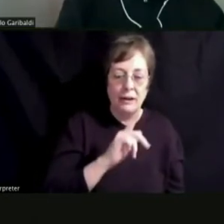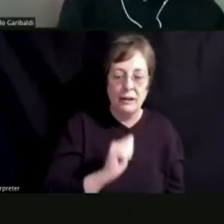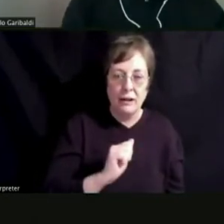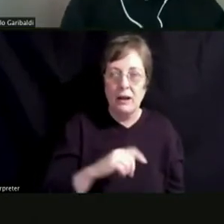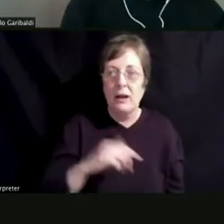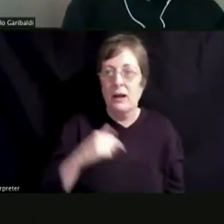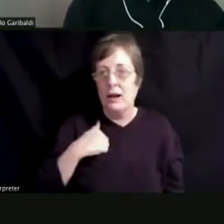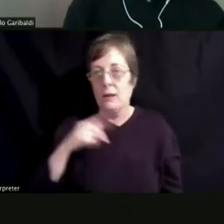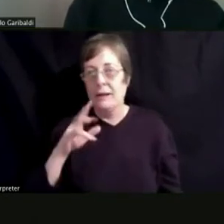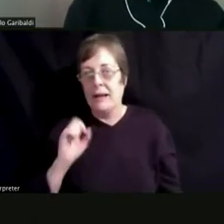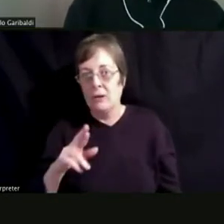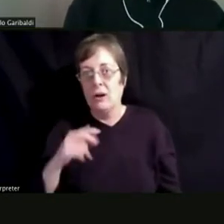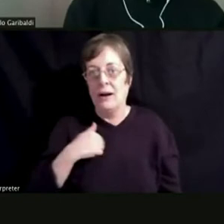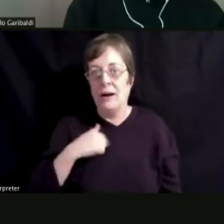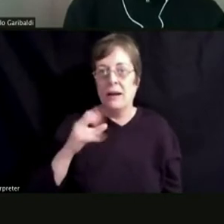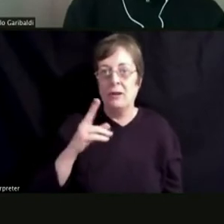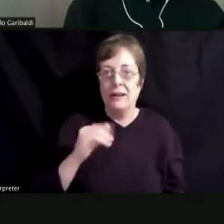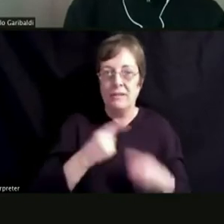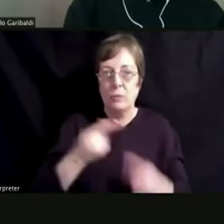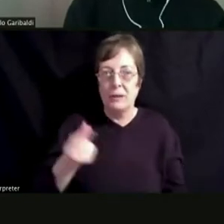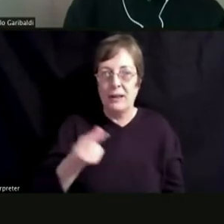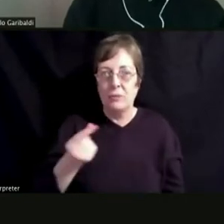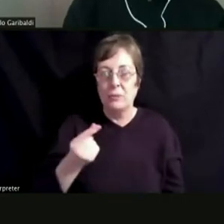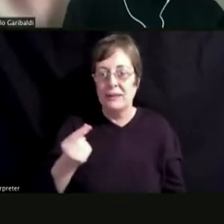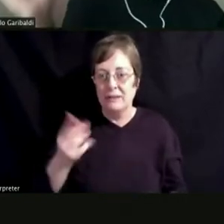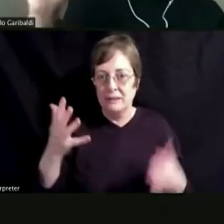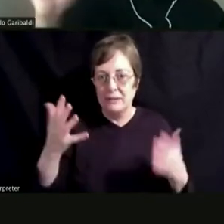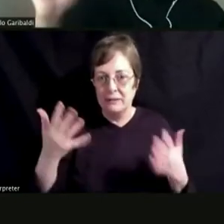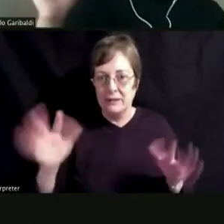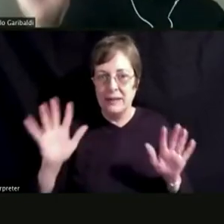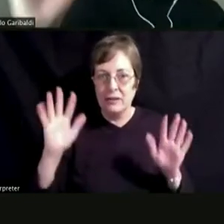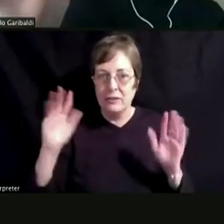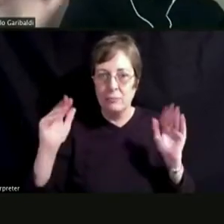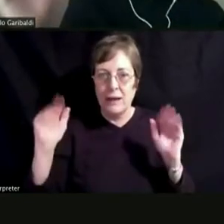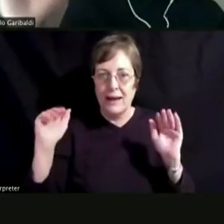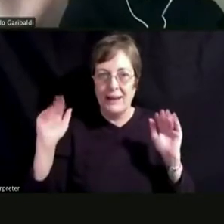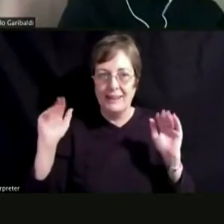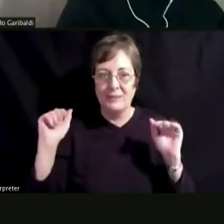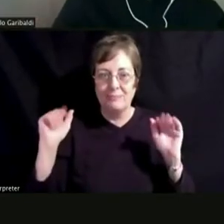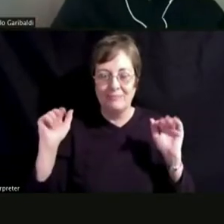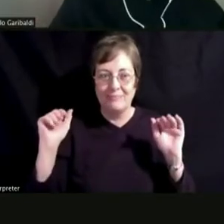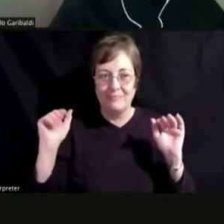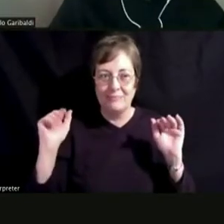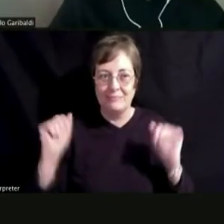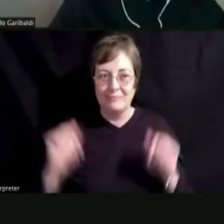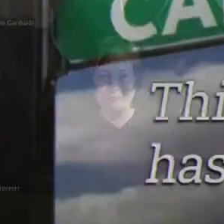And Ashley from Gaithersburg signing off. Bye. Bye.